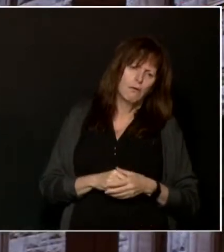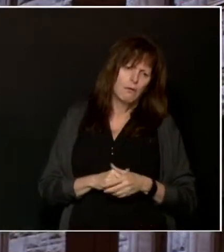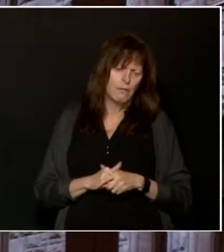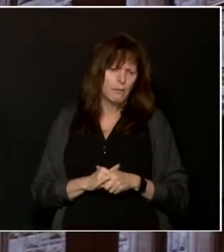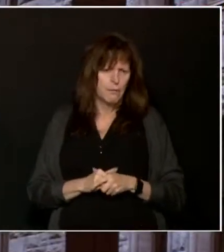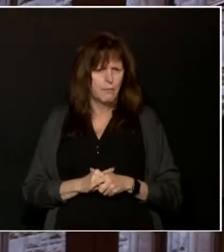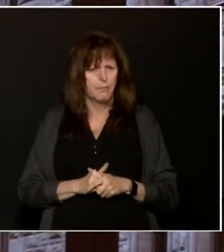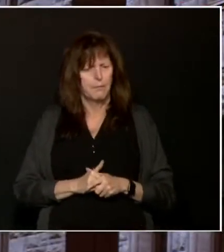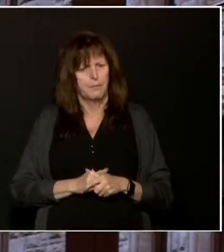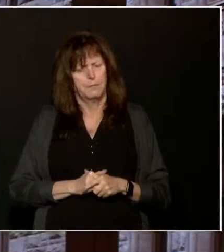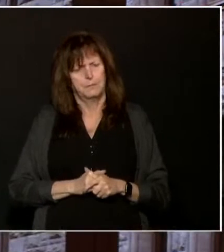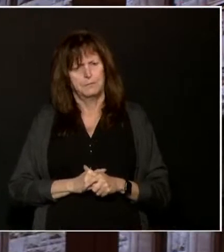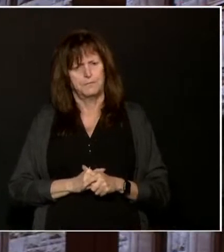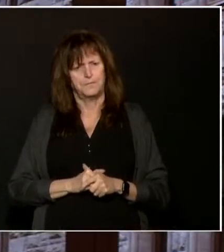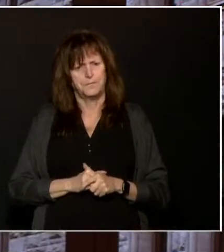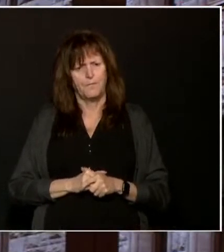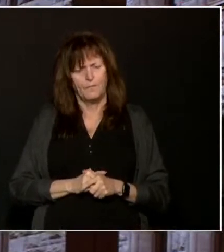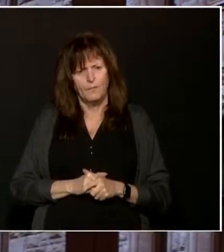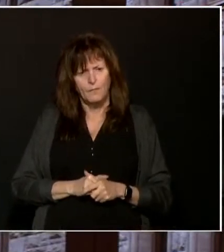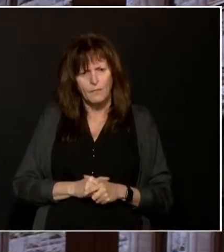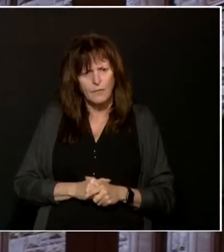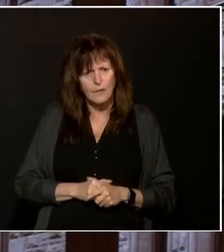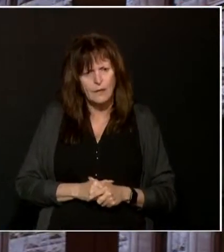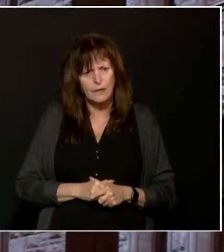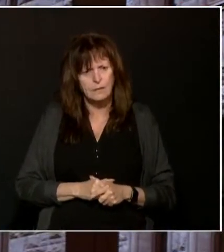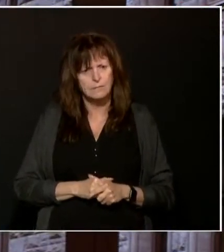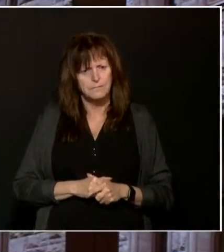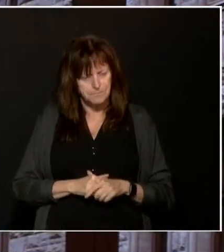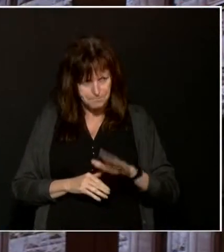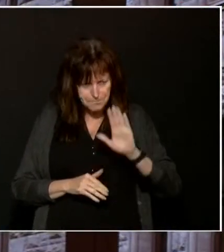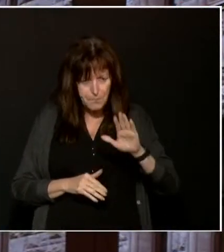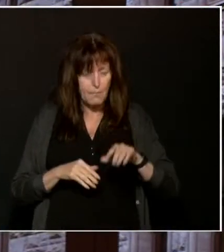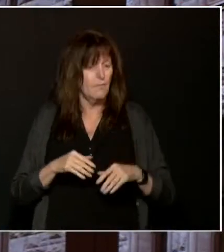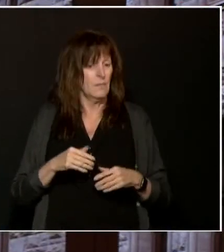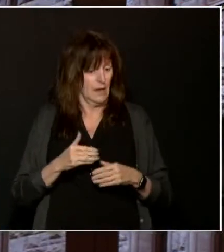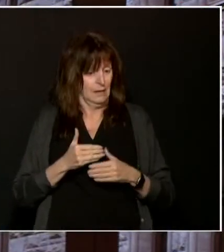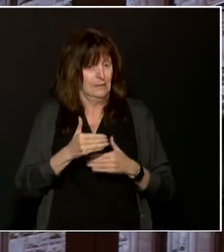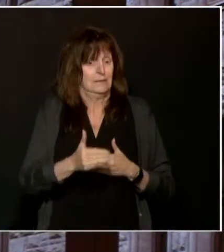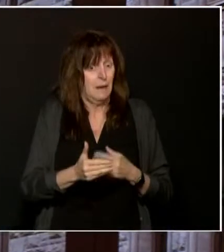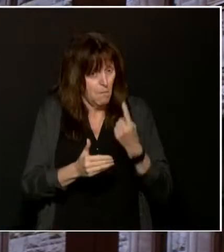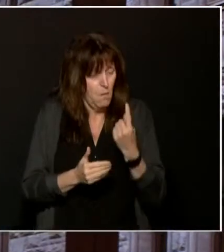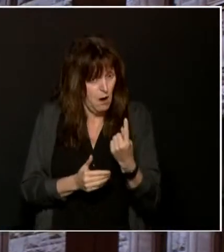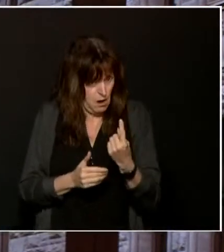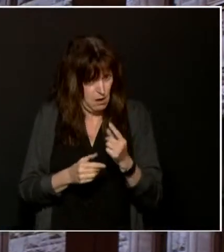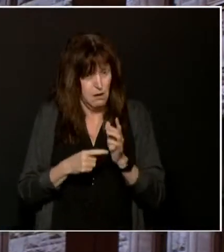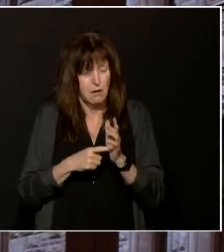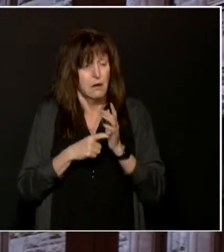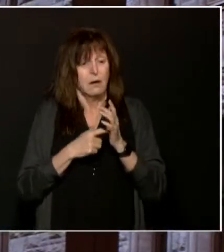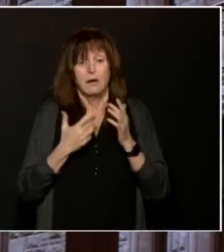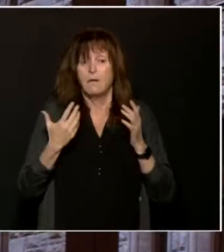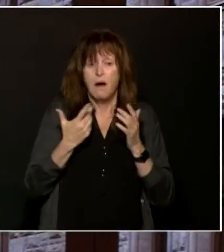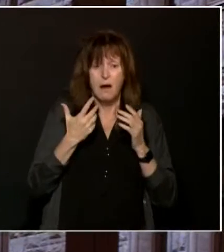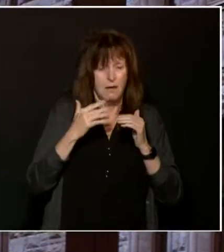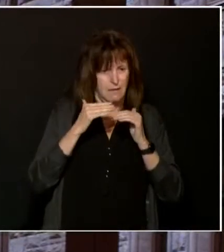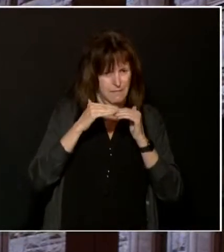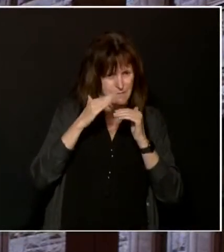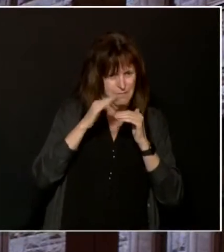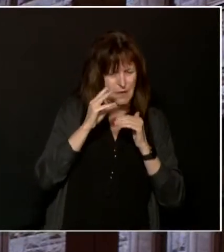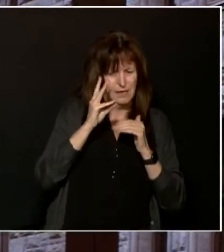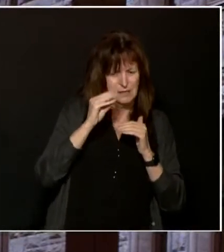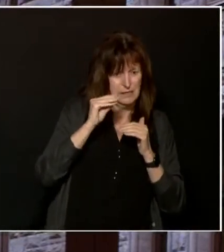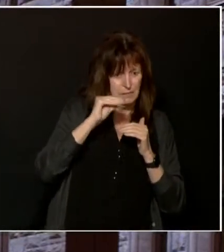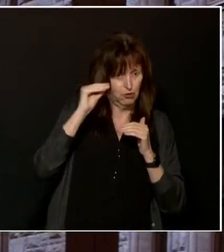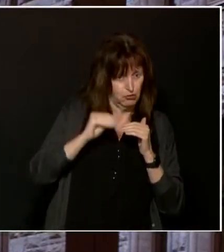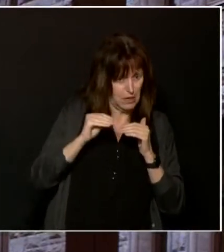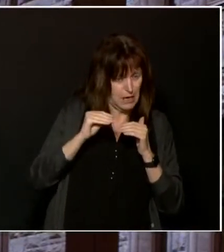The step one did require at least one metric of over 60% of the population not only having been